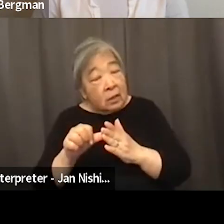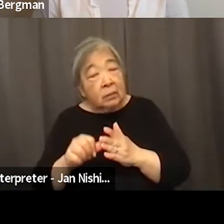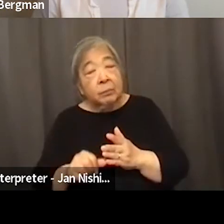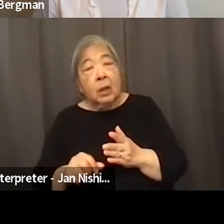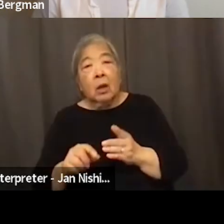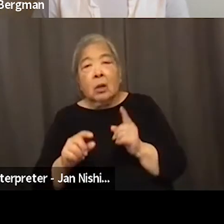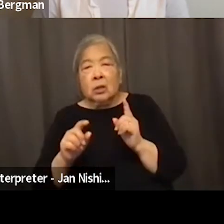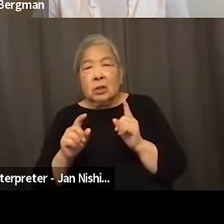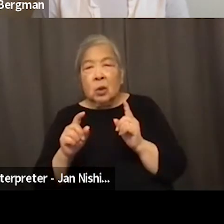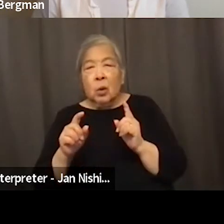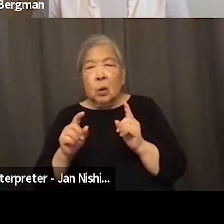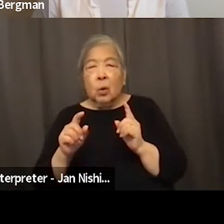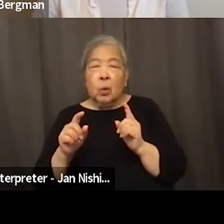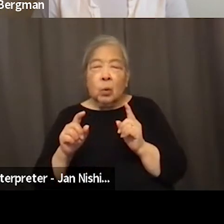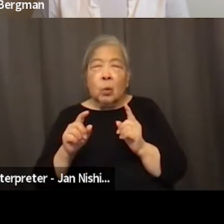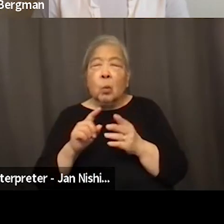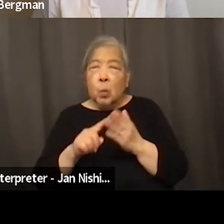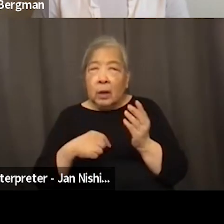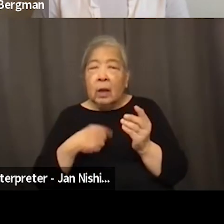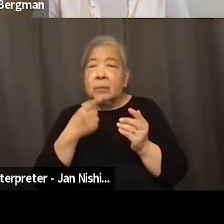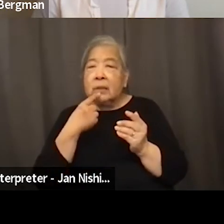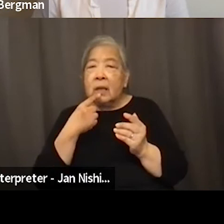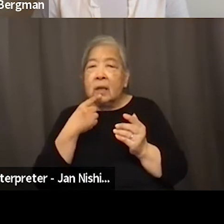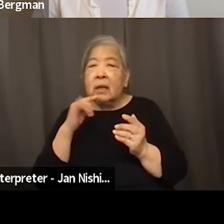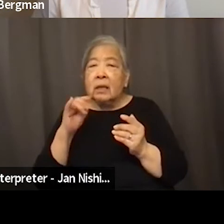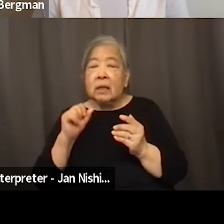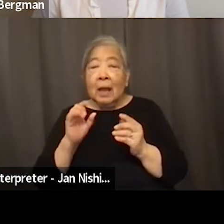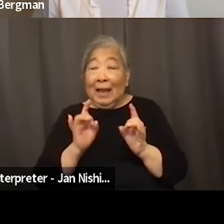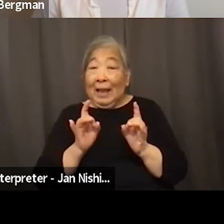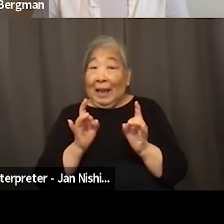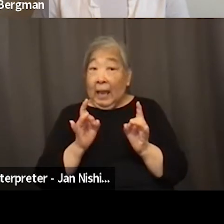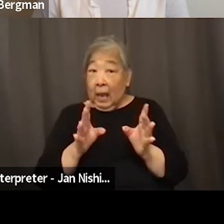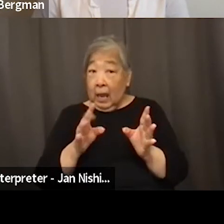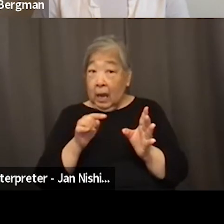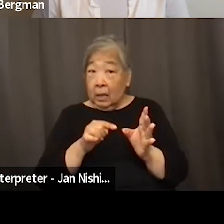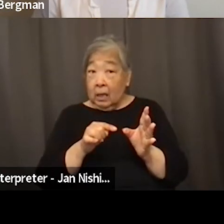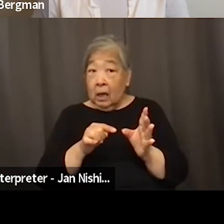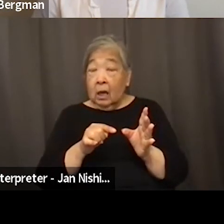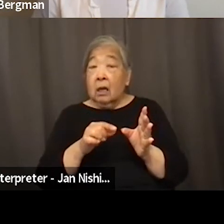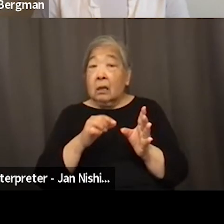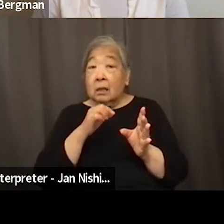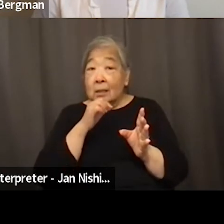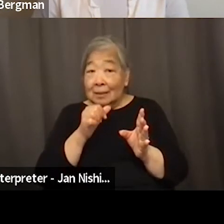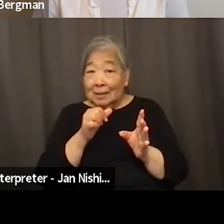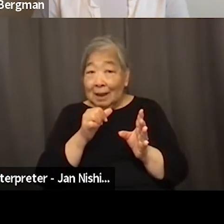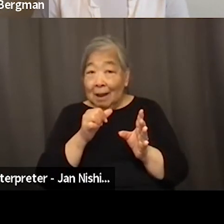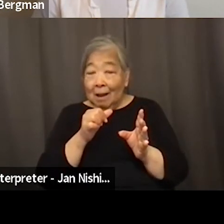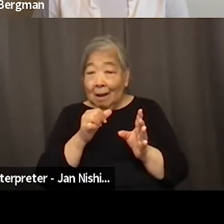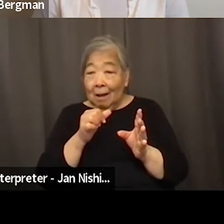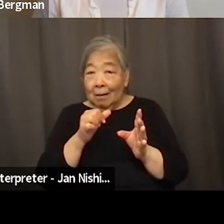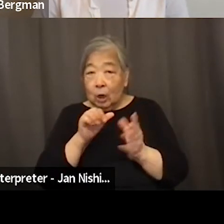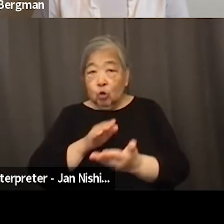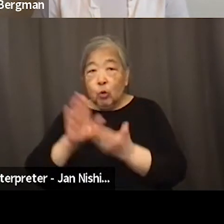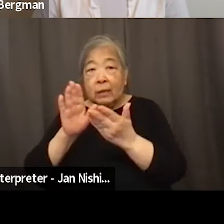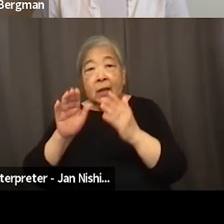so to kind of paraphrase that, what I'm saying is that hate does not get to the layers and the levels